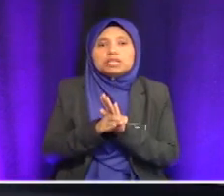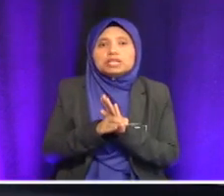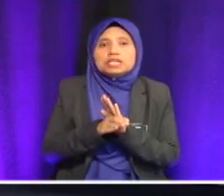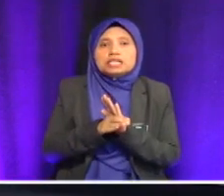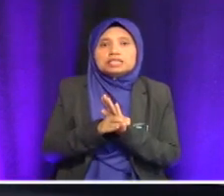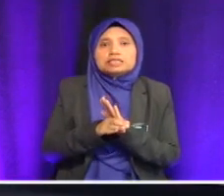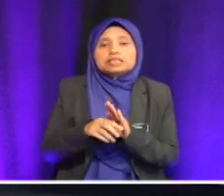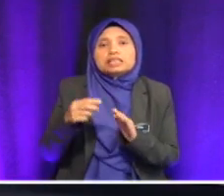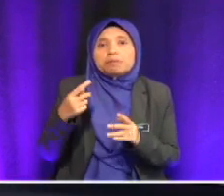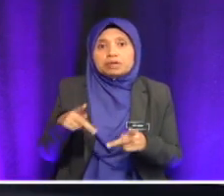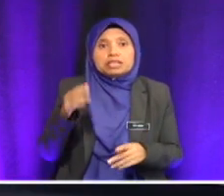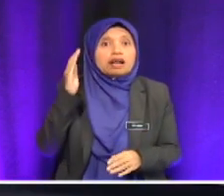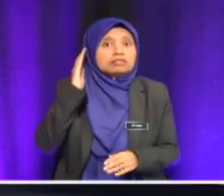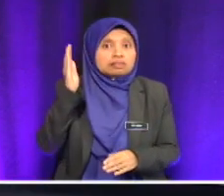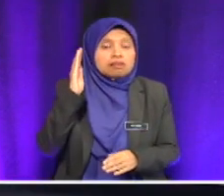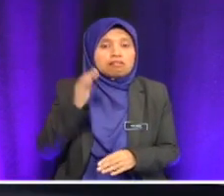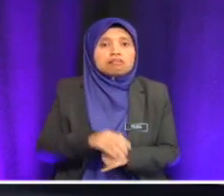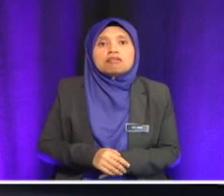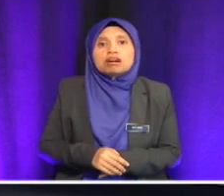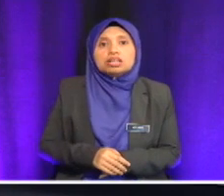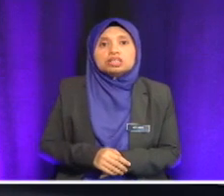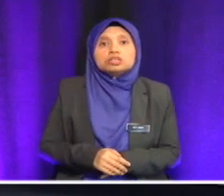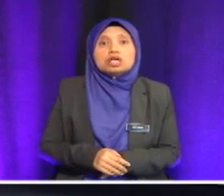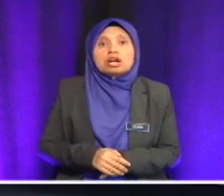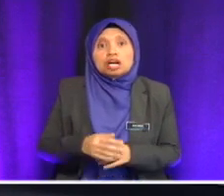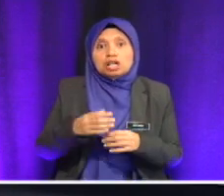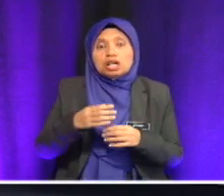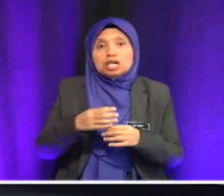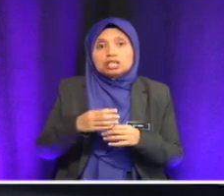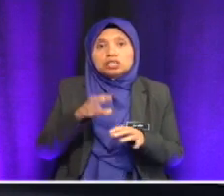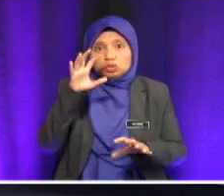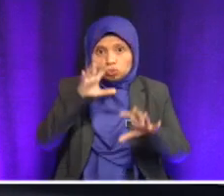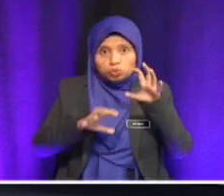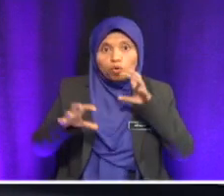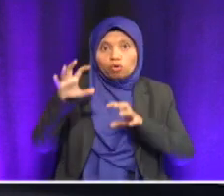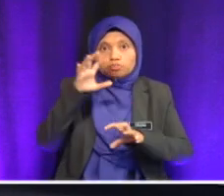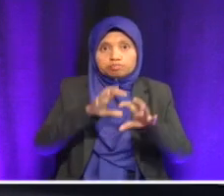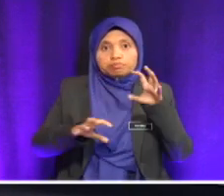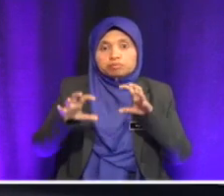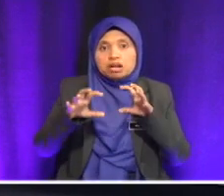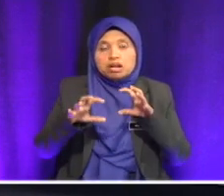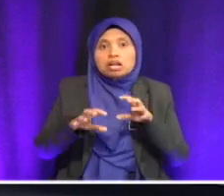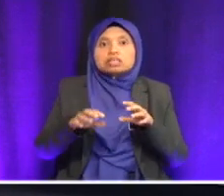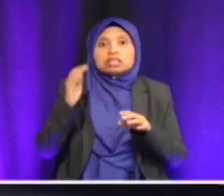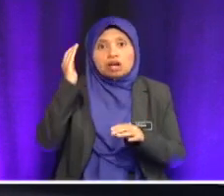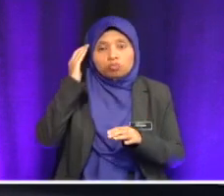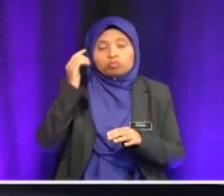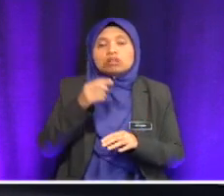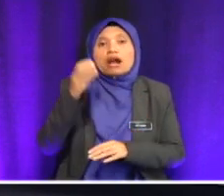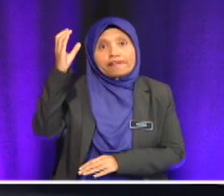recently found out that my dog understands when it's done something wrong. So